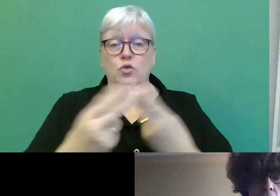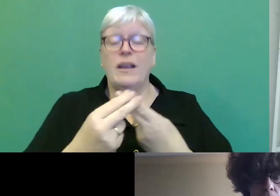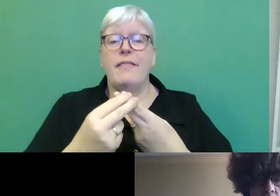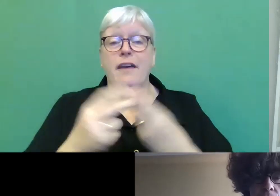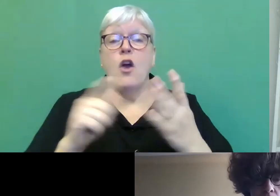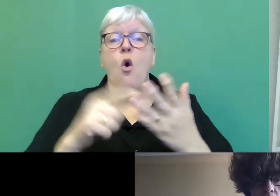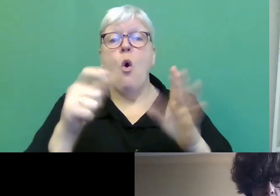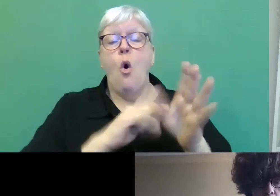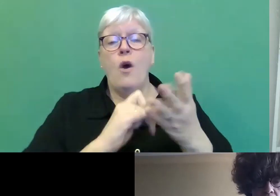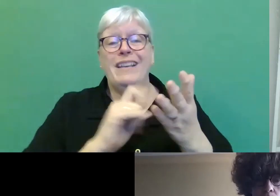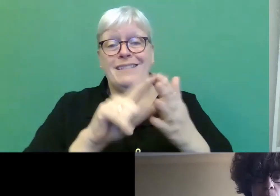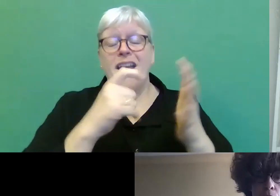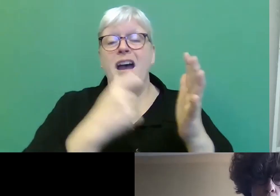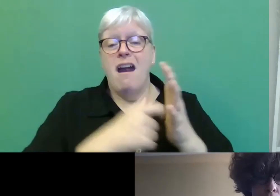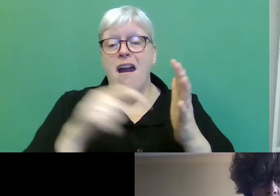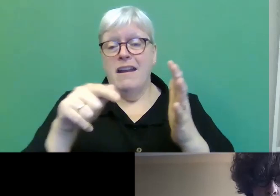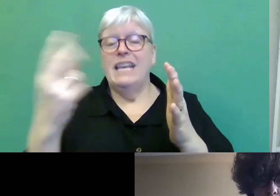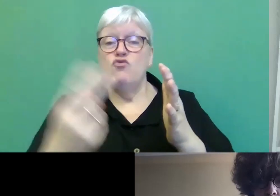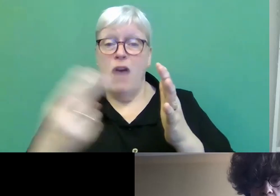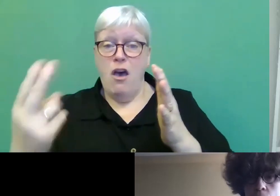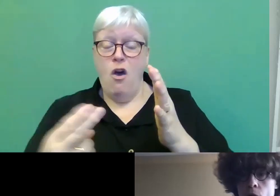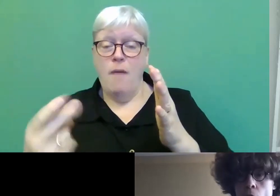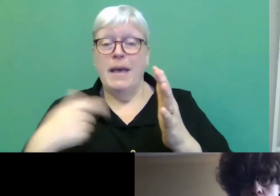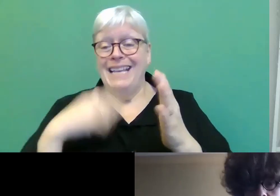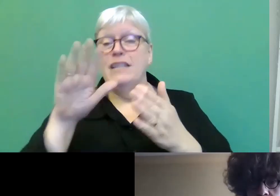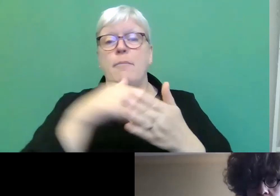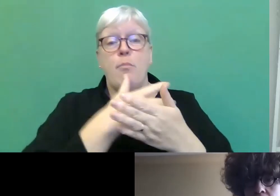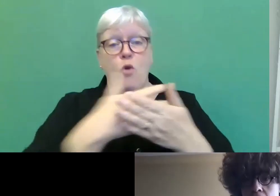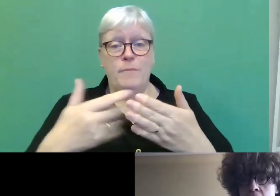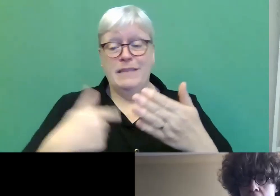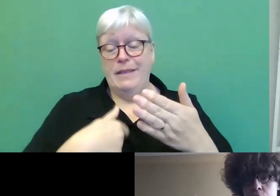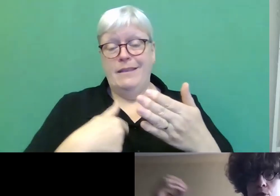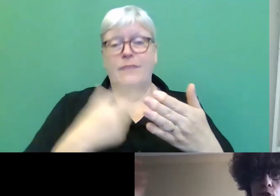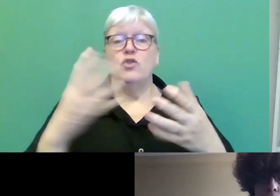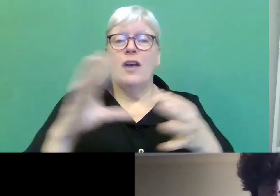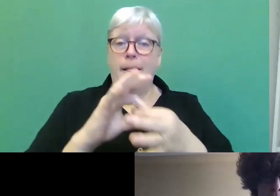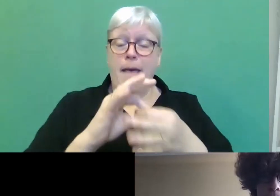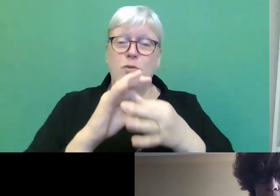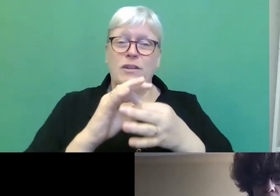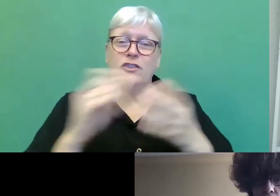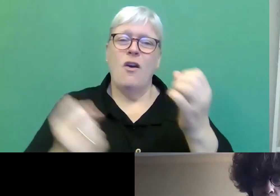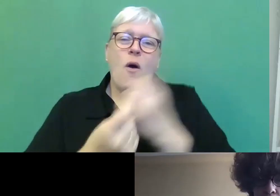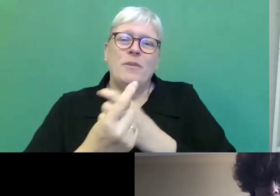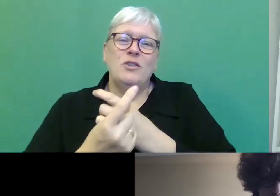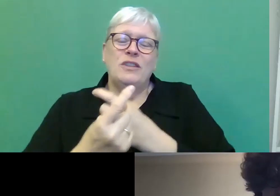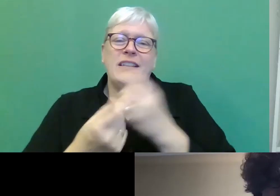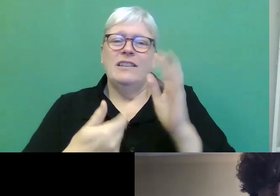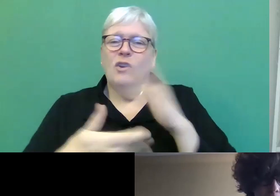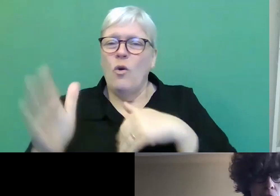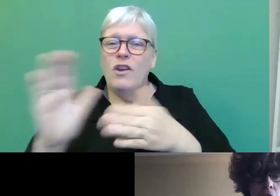creative collaboration from that perspective, but it was also the opportunity to go on holidays together and do shows that were further